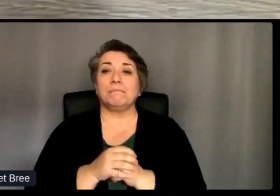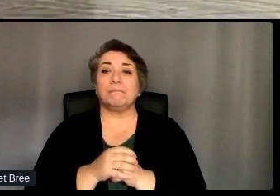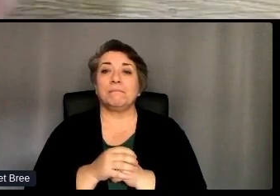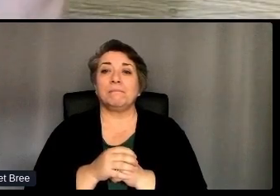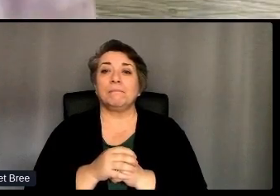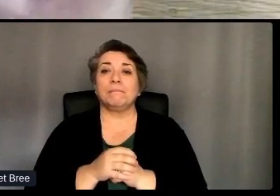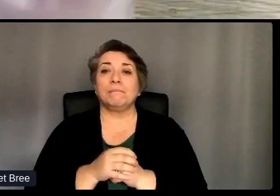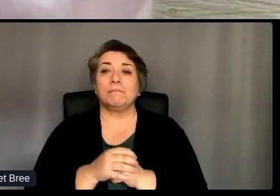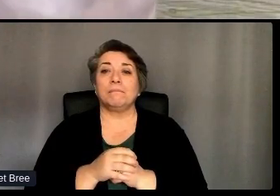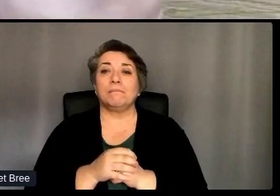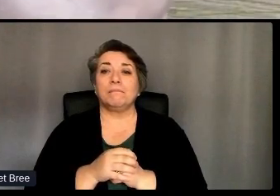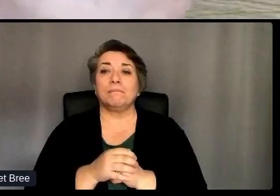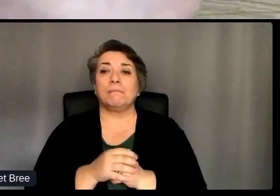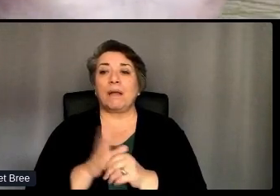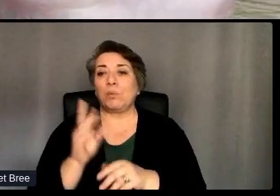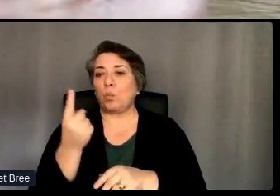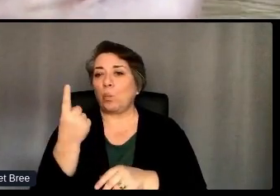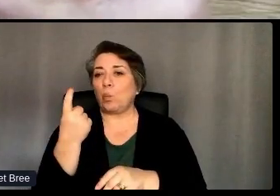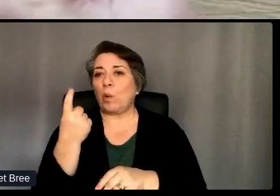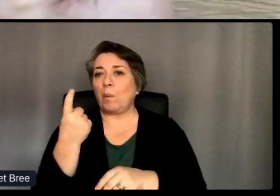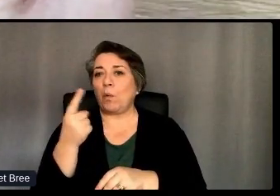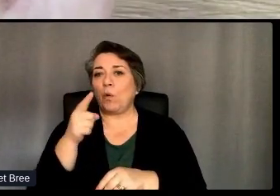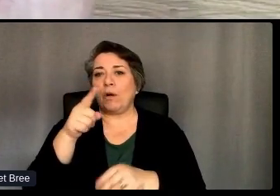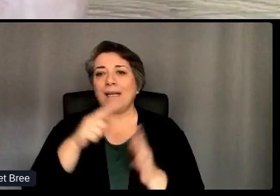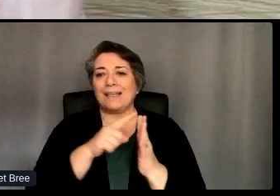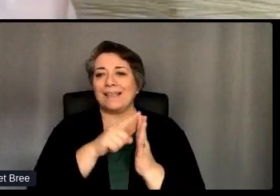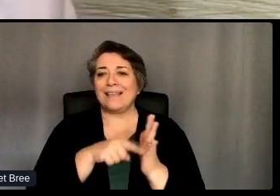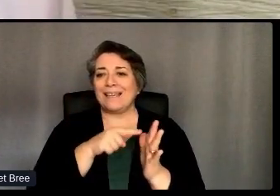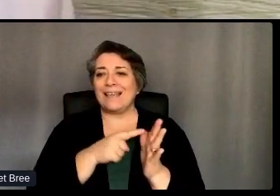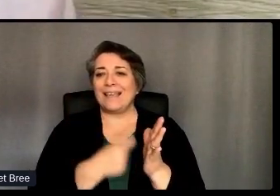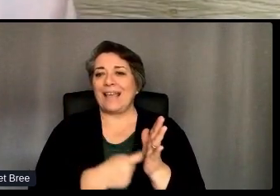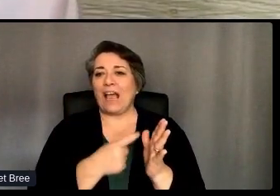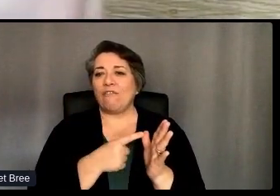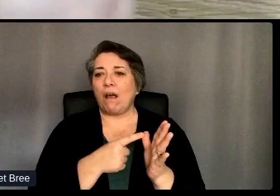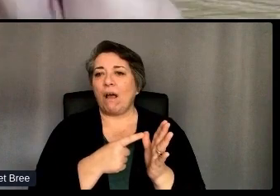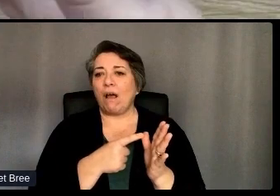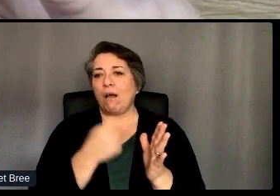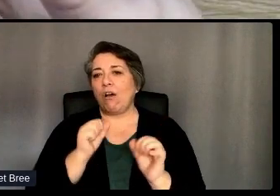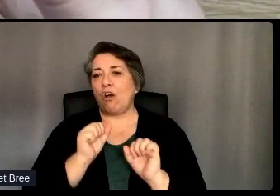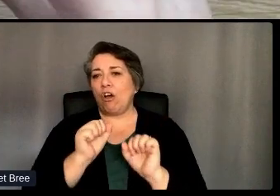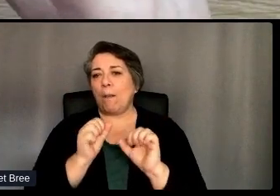I'm just showing one more. That's Yara's large extension.